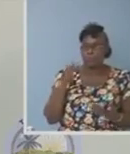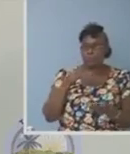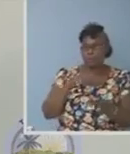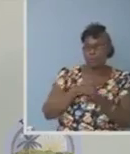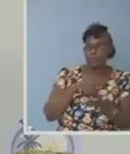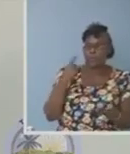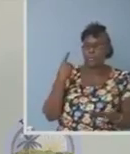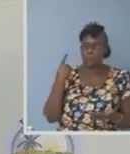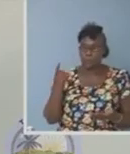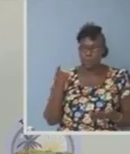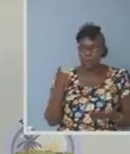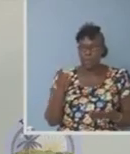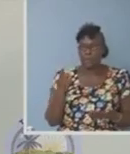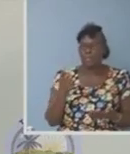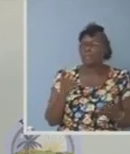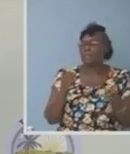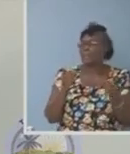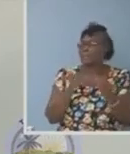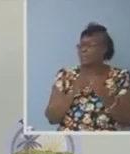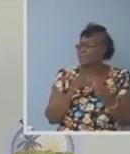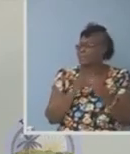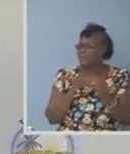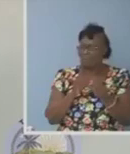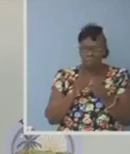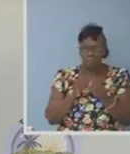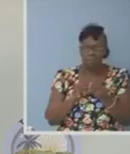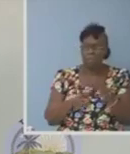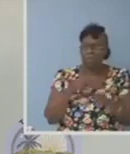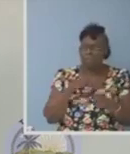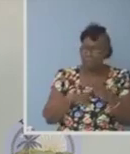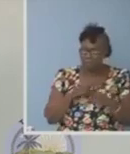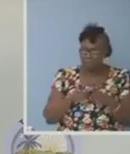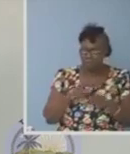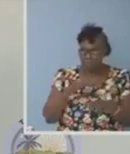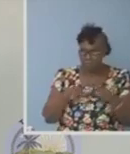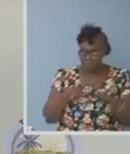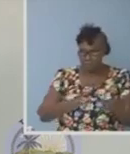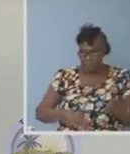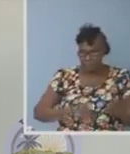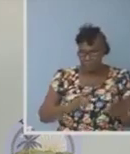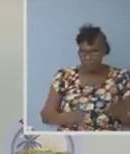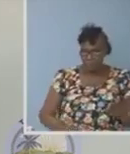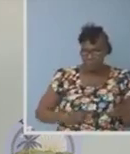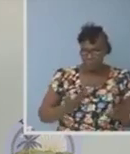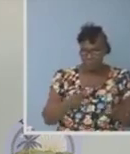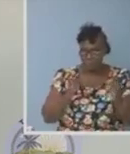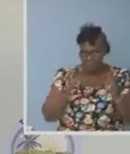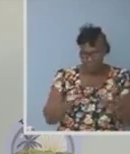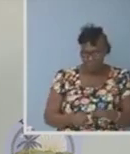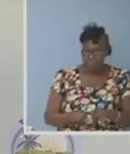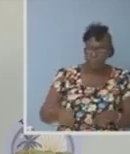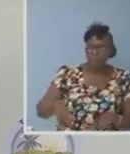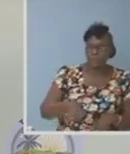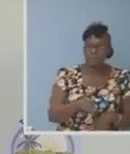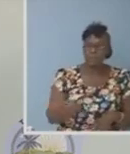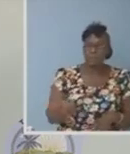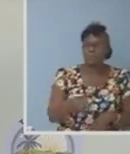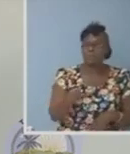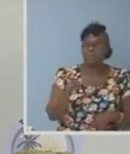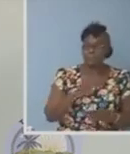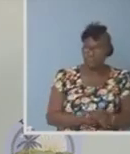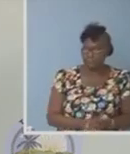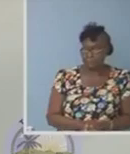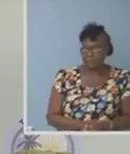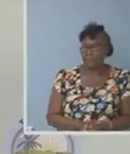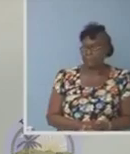crisis is going to have a more significant impact on people's willingness and also ability to travel. And that is something that we have to be mindful